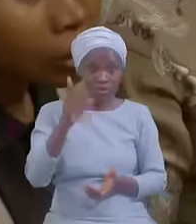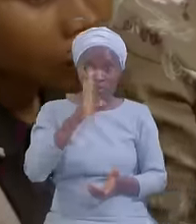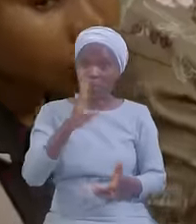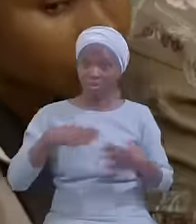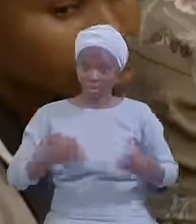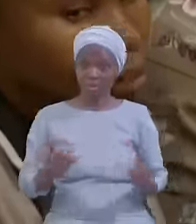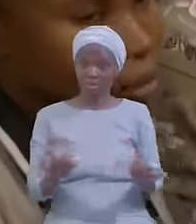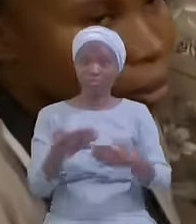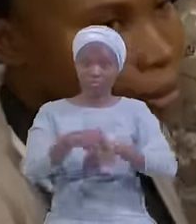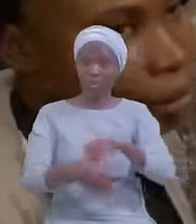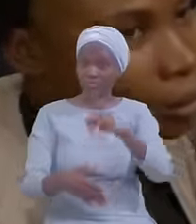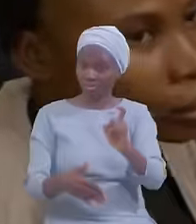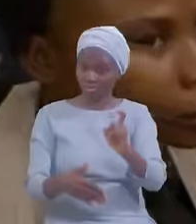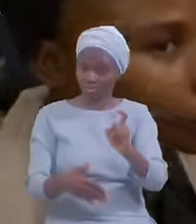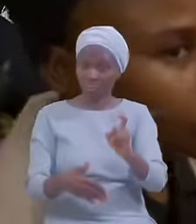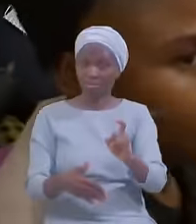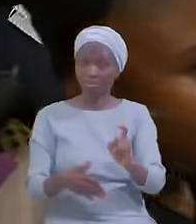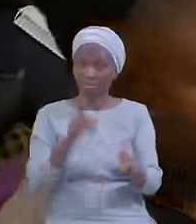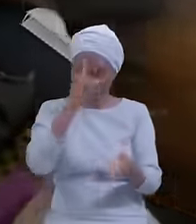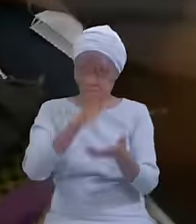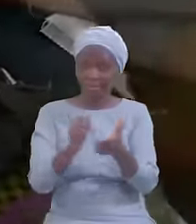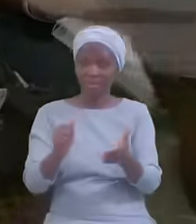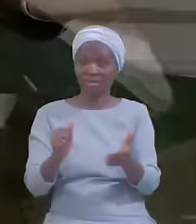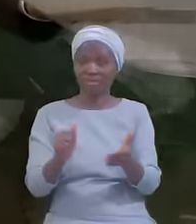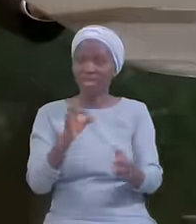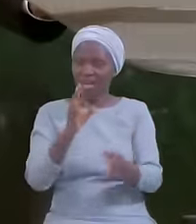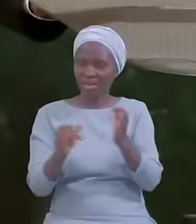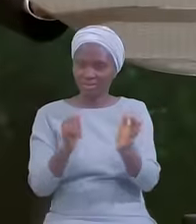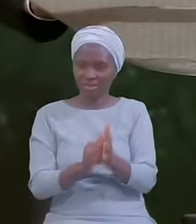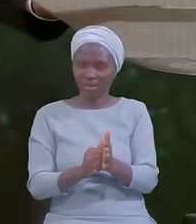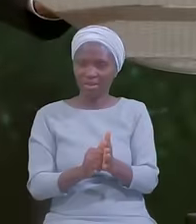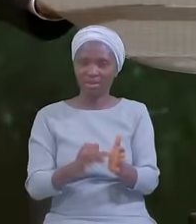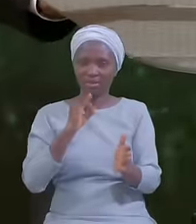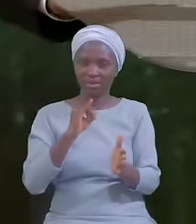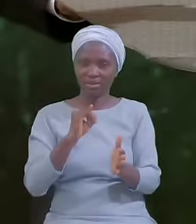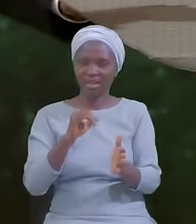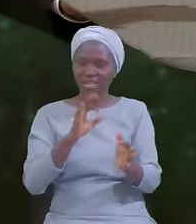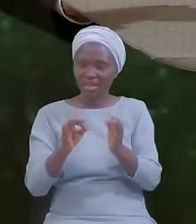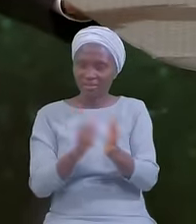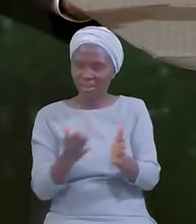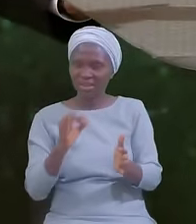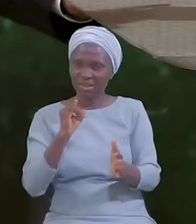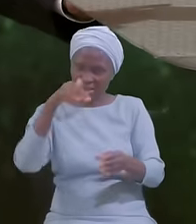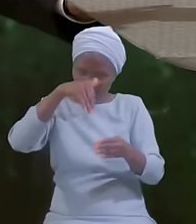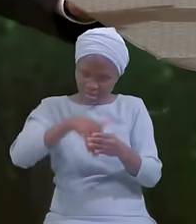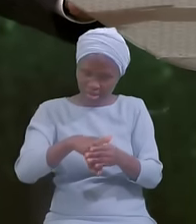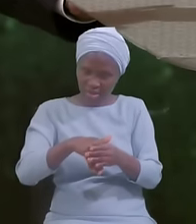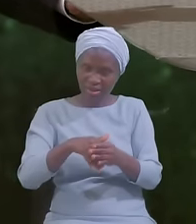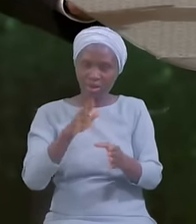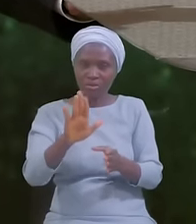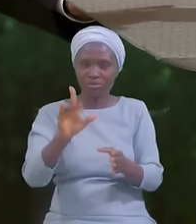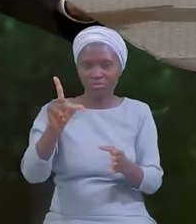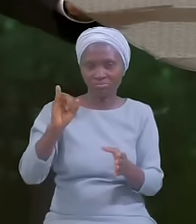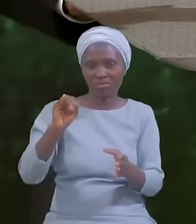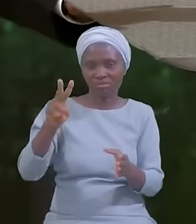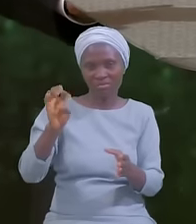Yes. If that thing is inside, liver, kidney problem, if